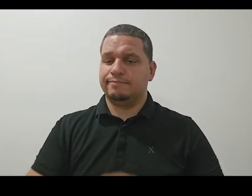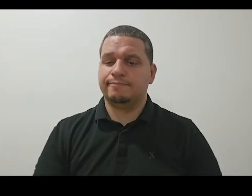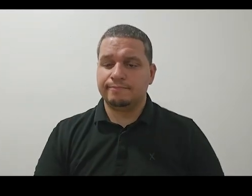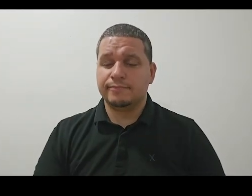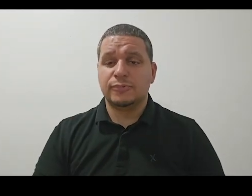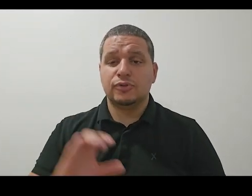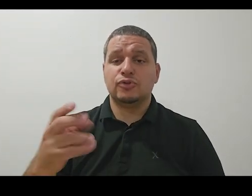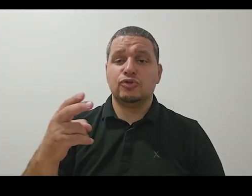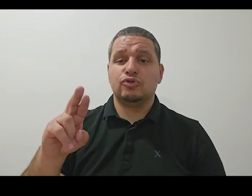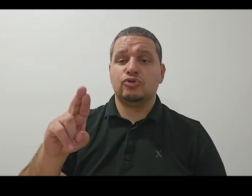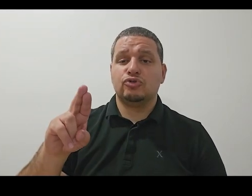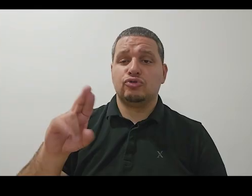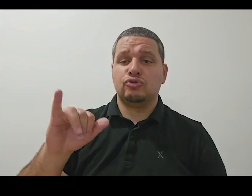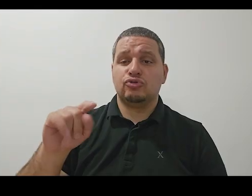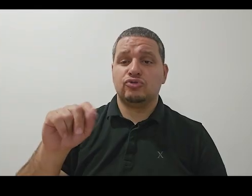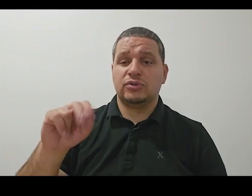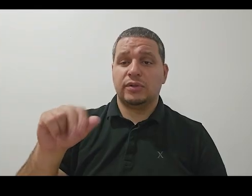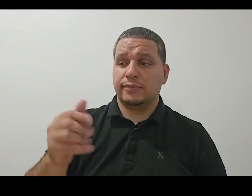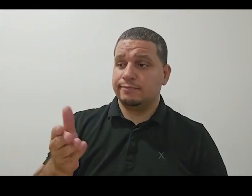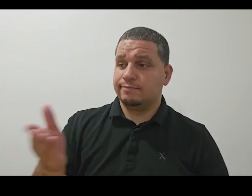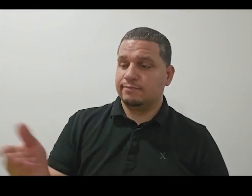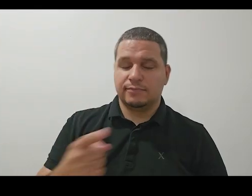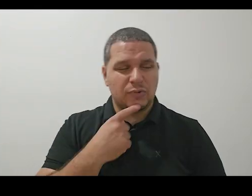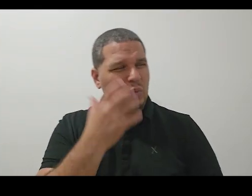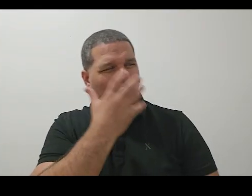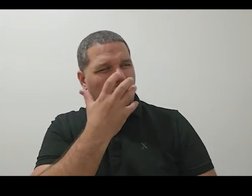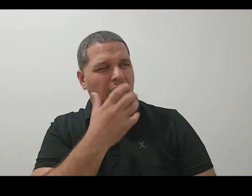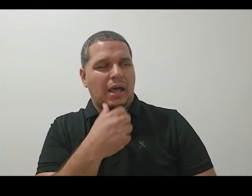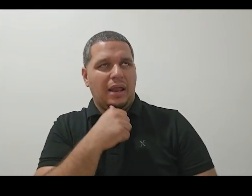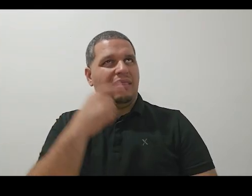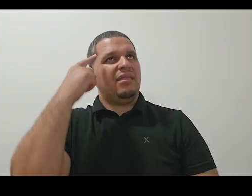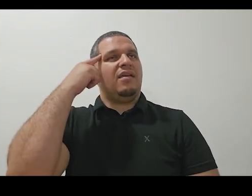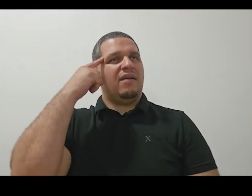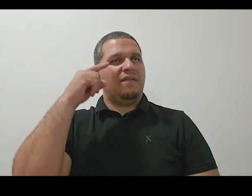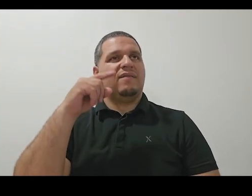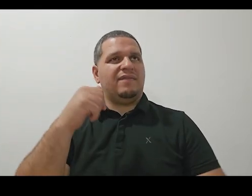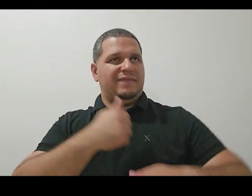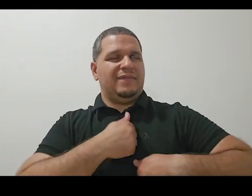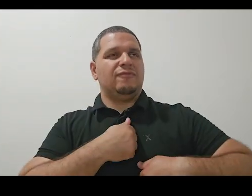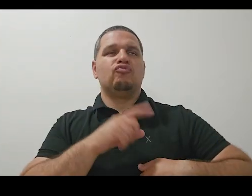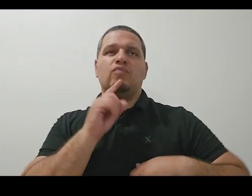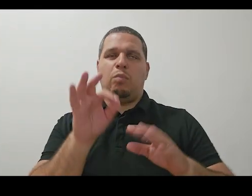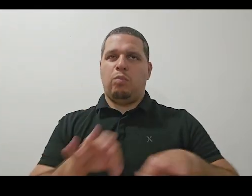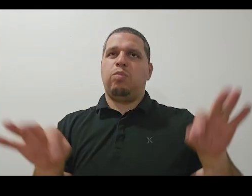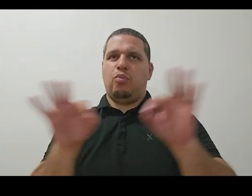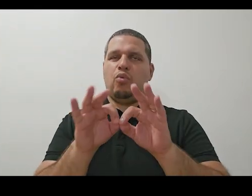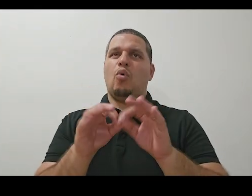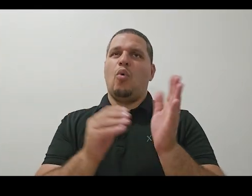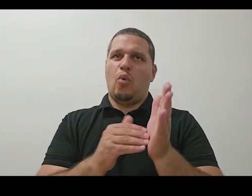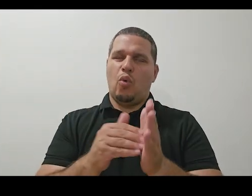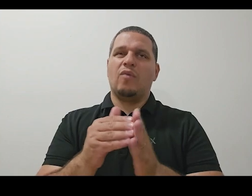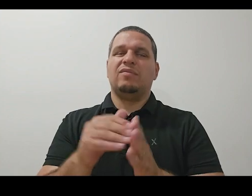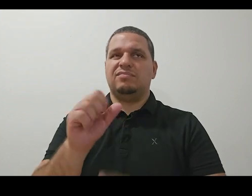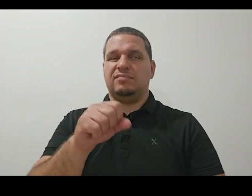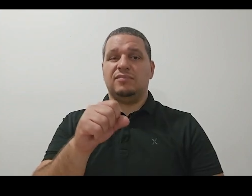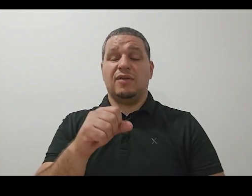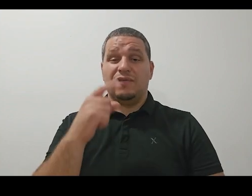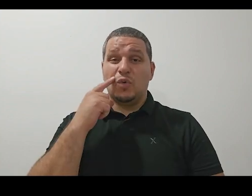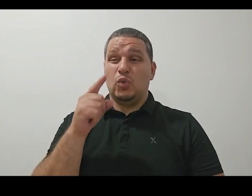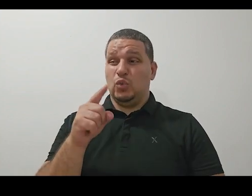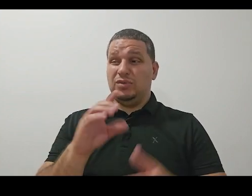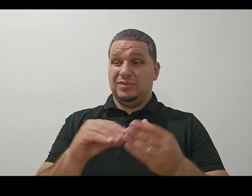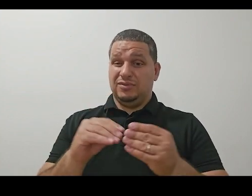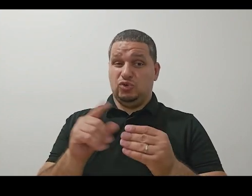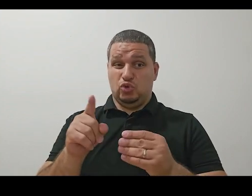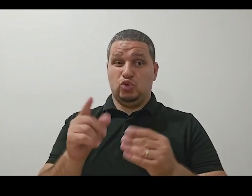individuals. Christina? Wow, Miguel, that was really powerful. I didn't really think about the vets, which is really important because often I